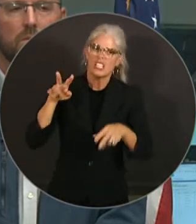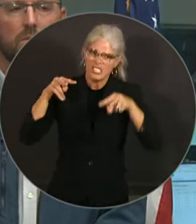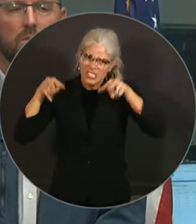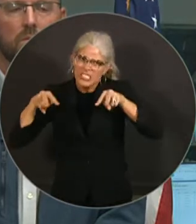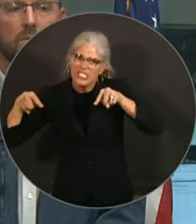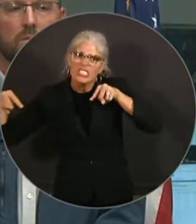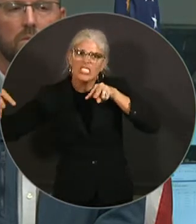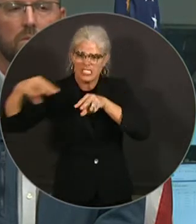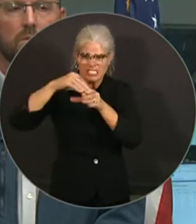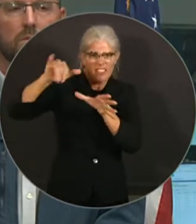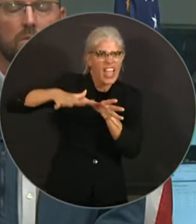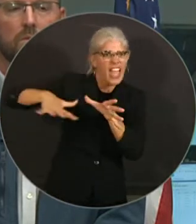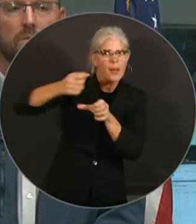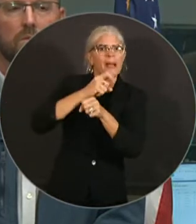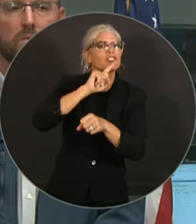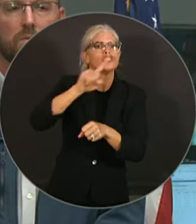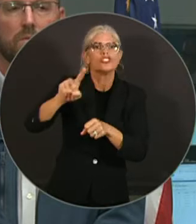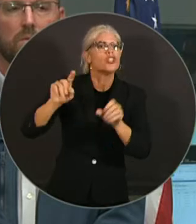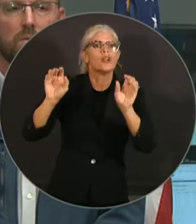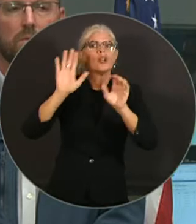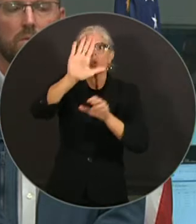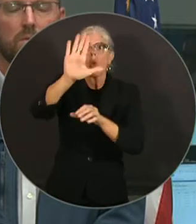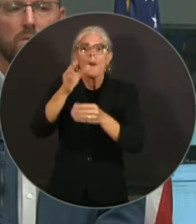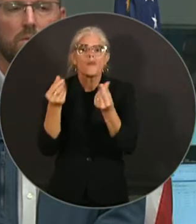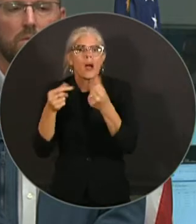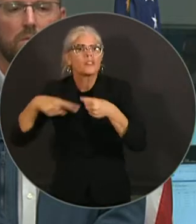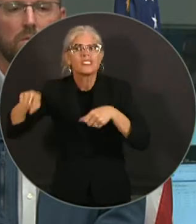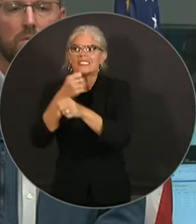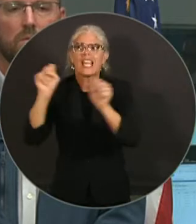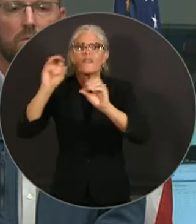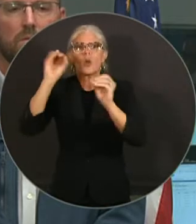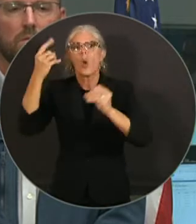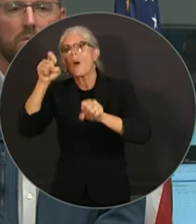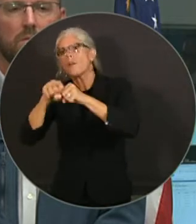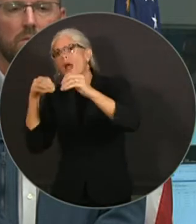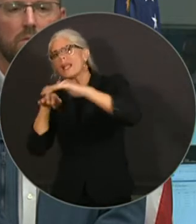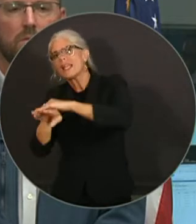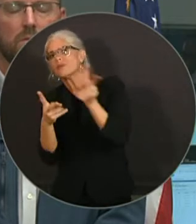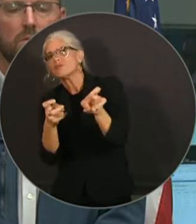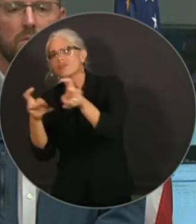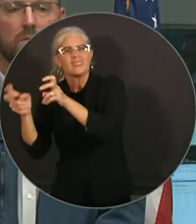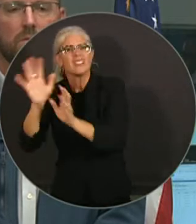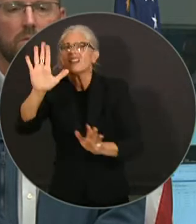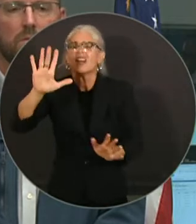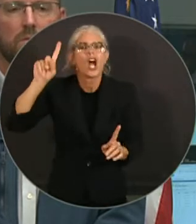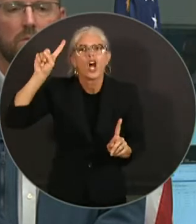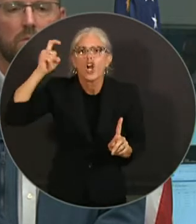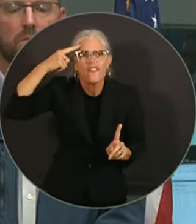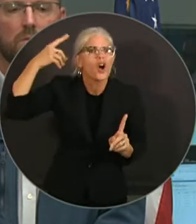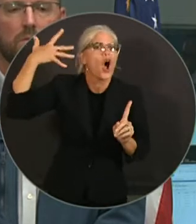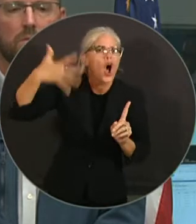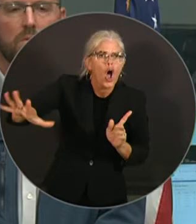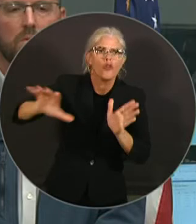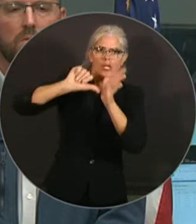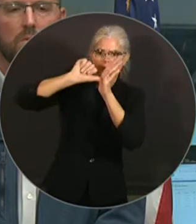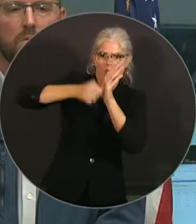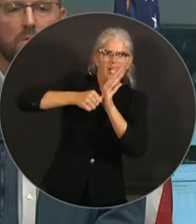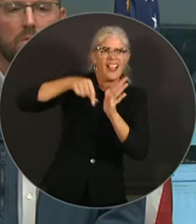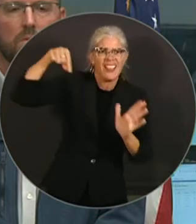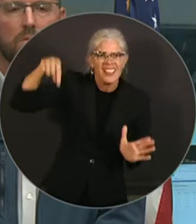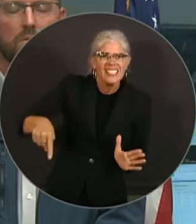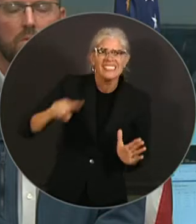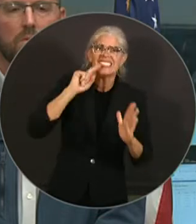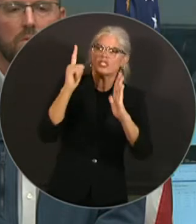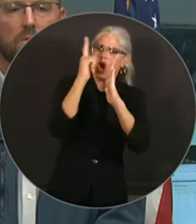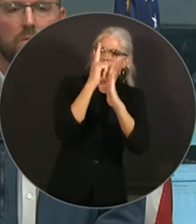communities making sure that your property is safe. The governor has emphasized and reiterated that this is a law and order state. We will not